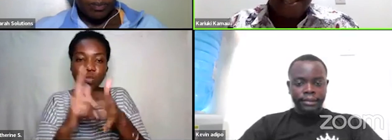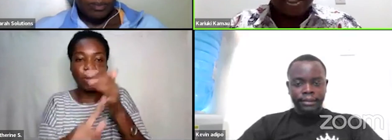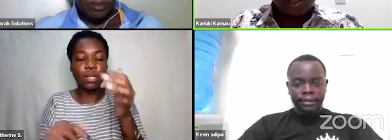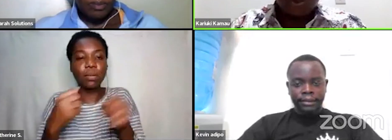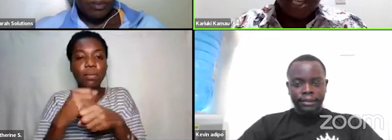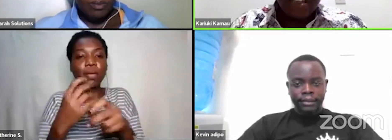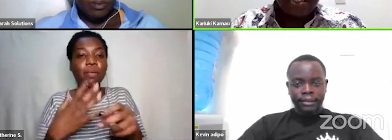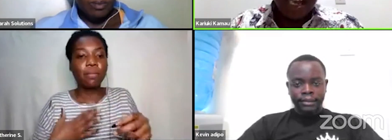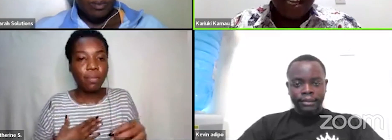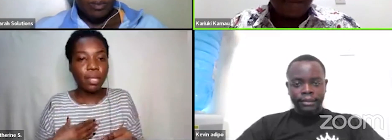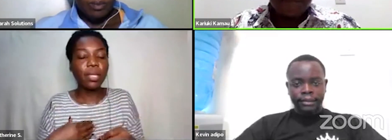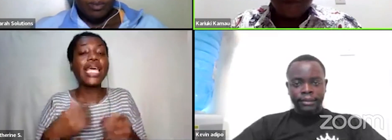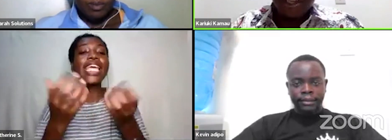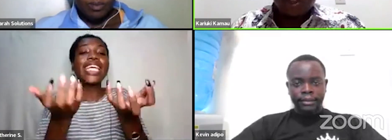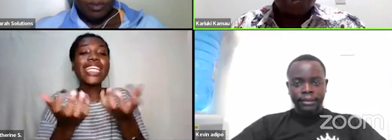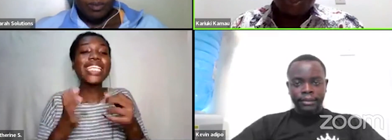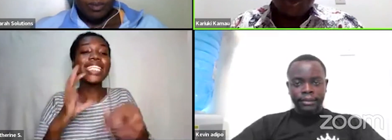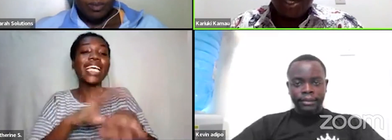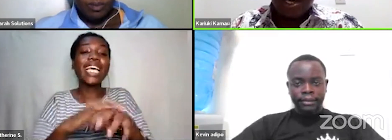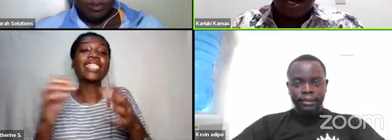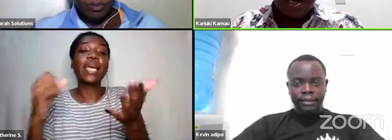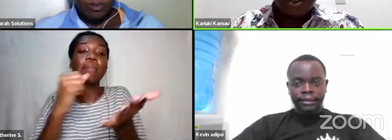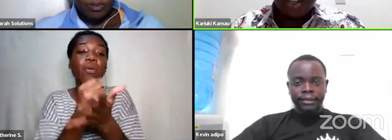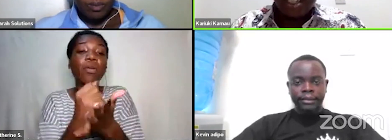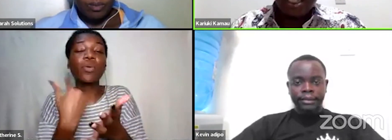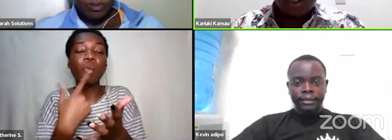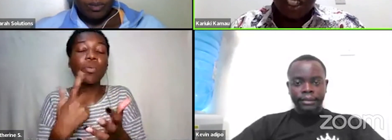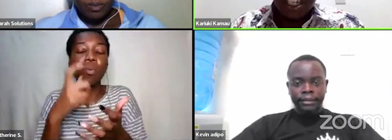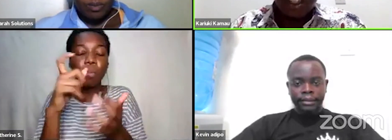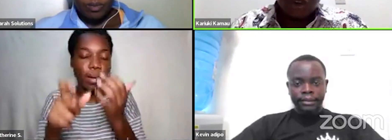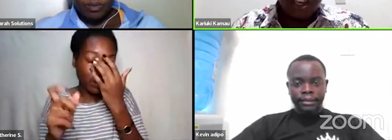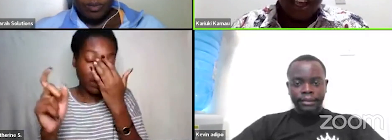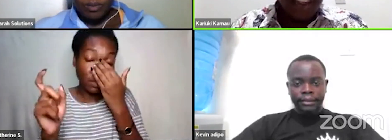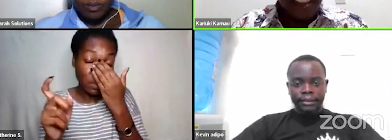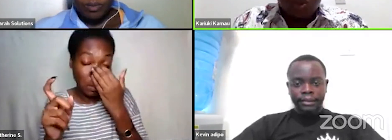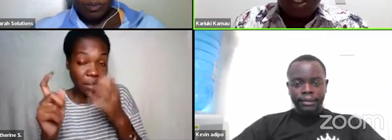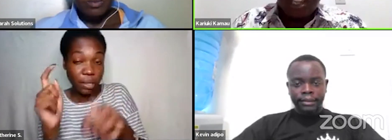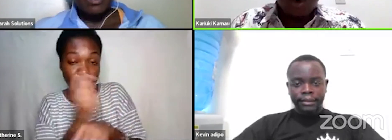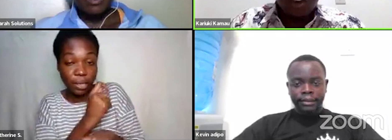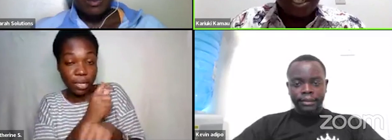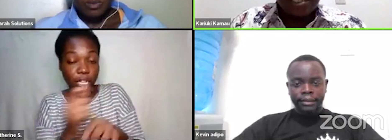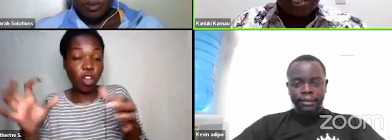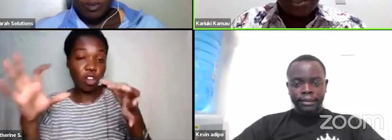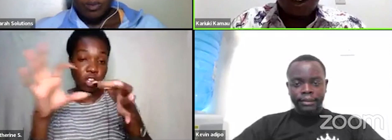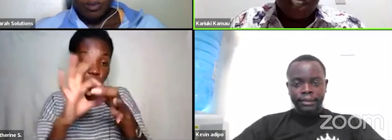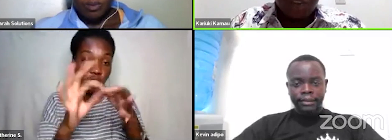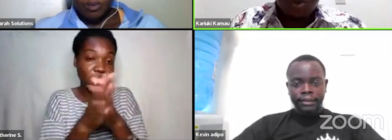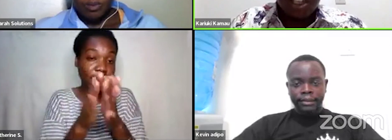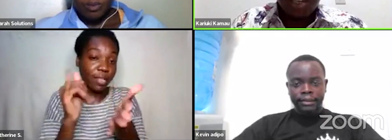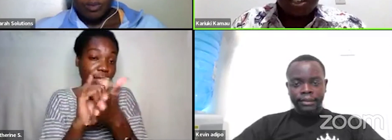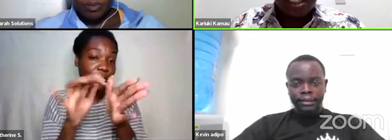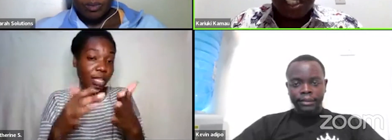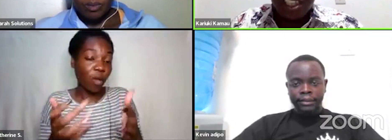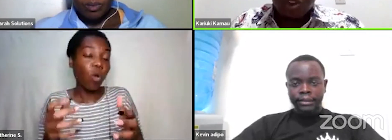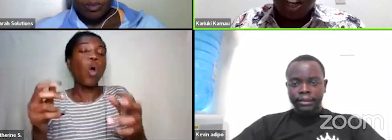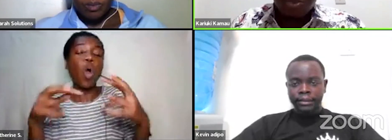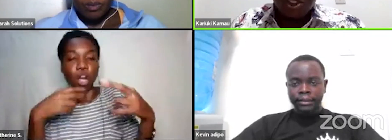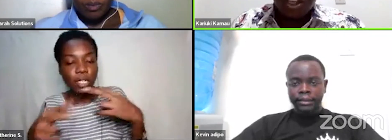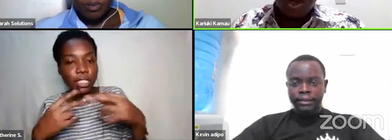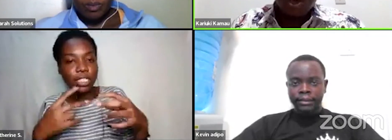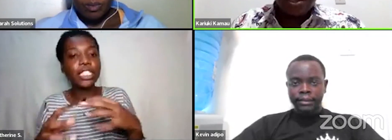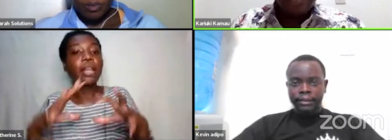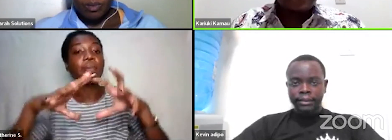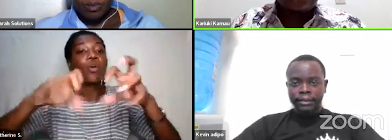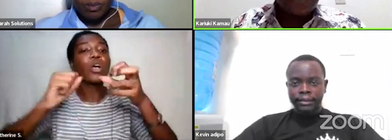challenged me. I need to get an employee to be doing training coordination. And that was now coordinating the hotel booking, coordinating the